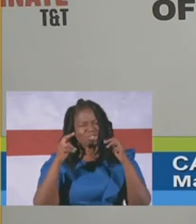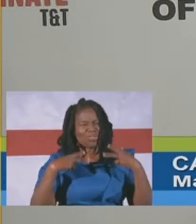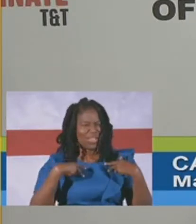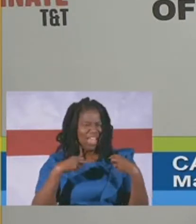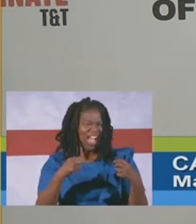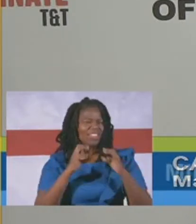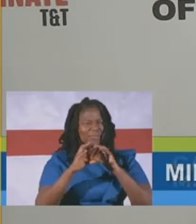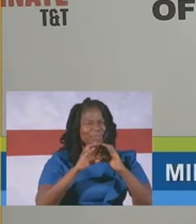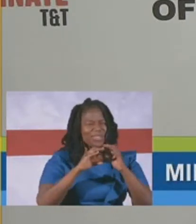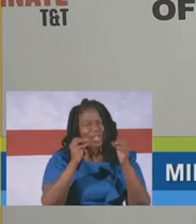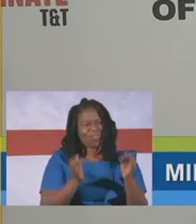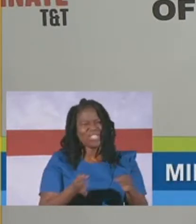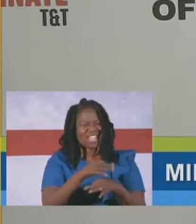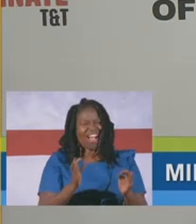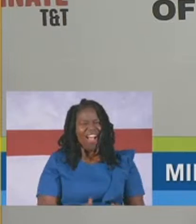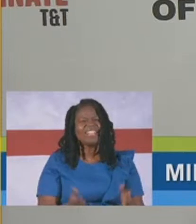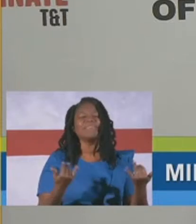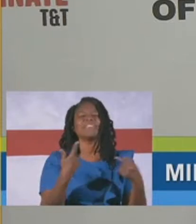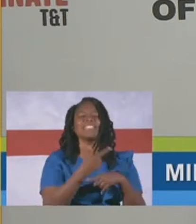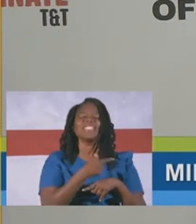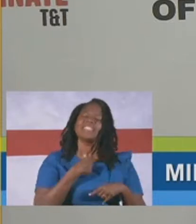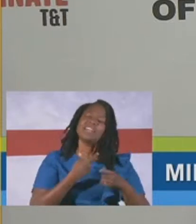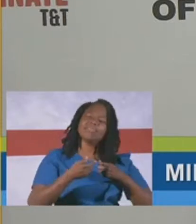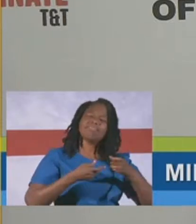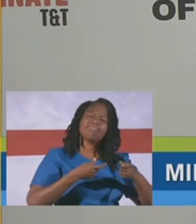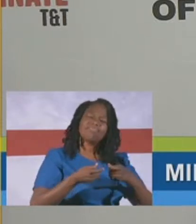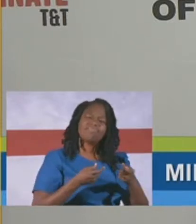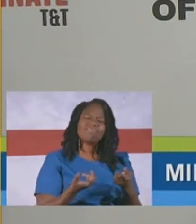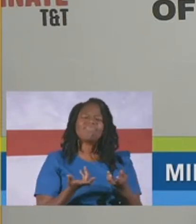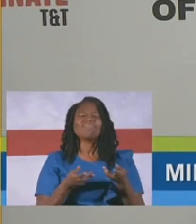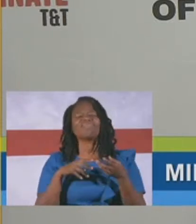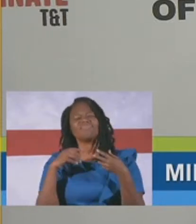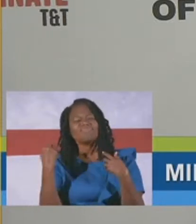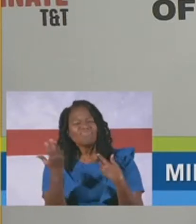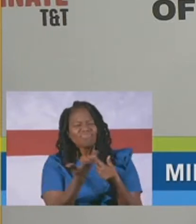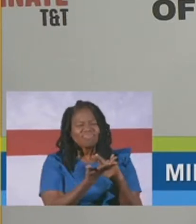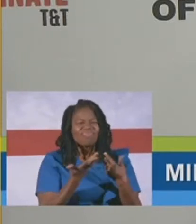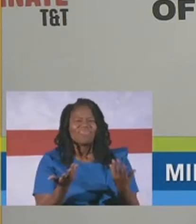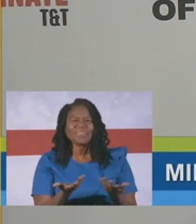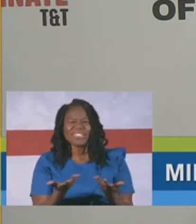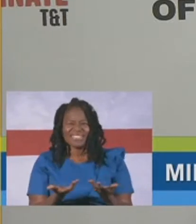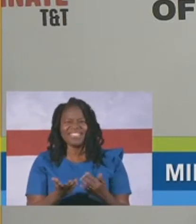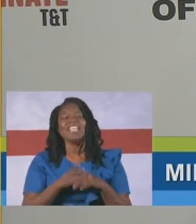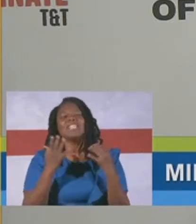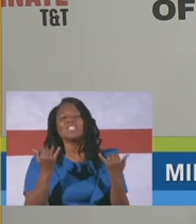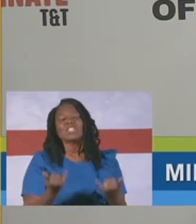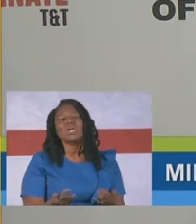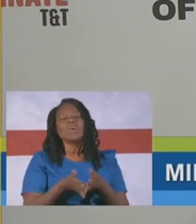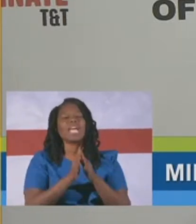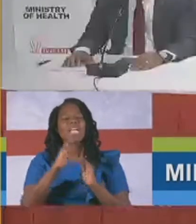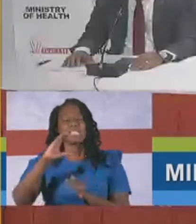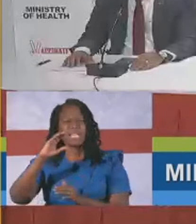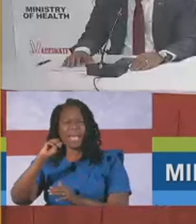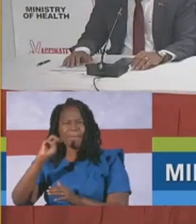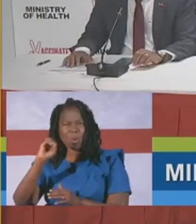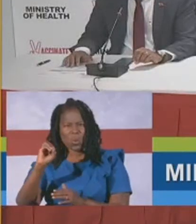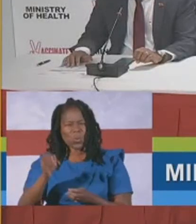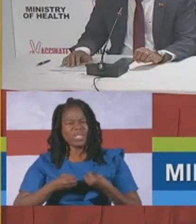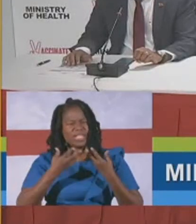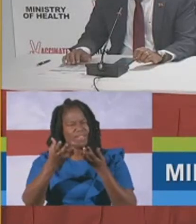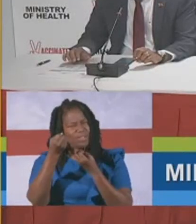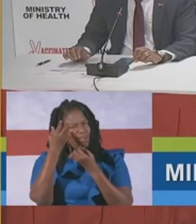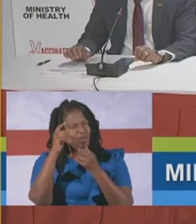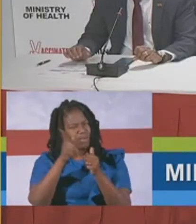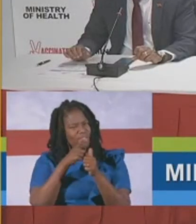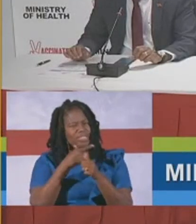morning's media conference. I invite the CMO now, Dr. Roshan Parashram, to provide the clinical update. Hi, good morning,